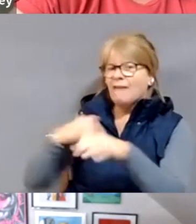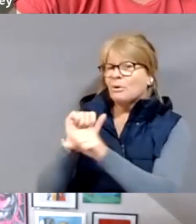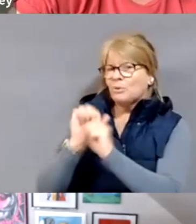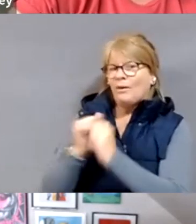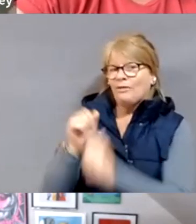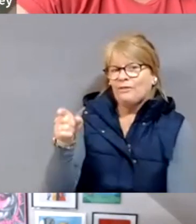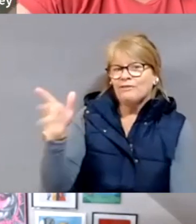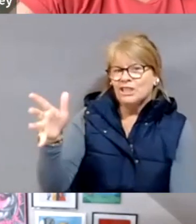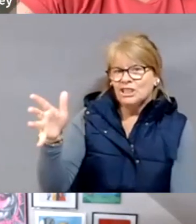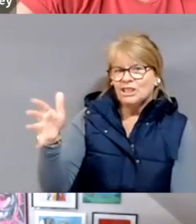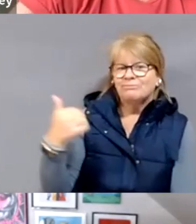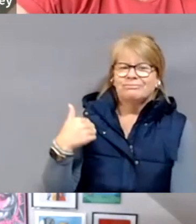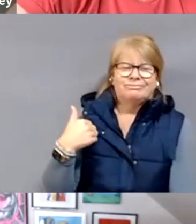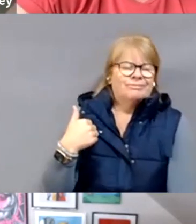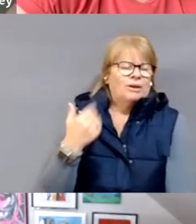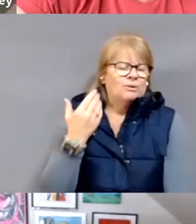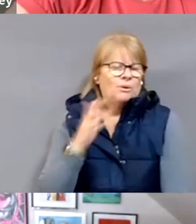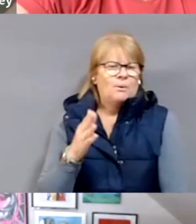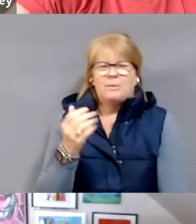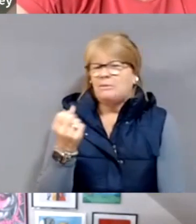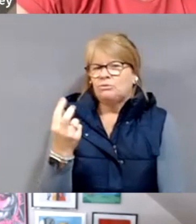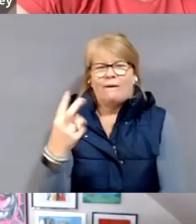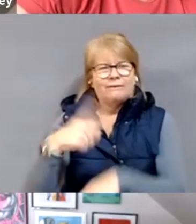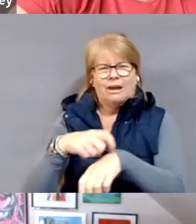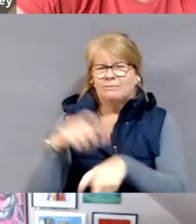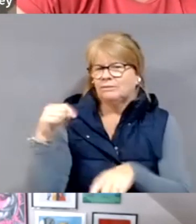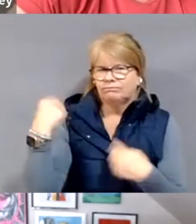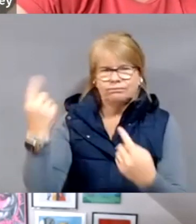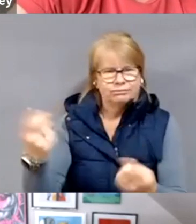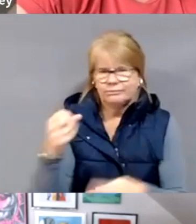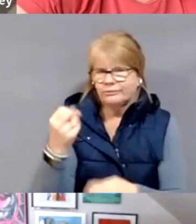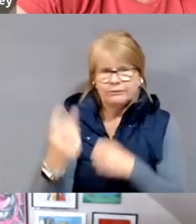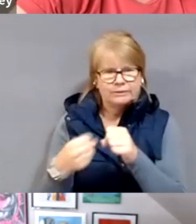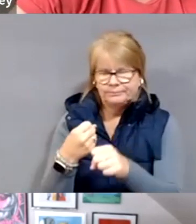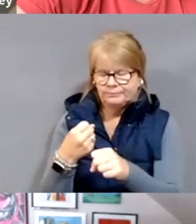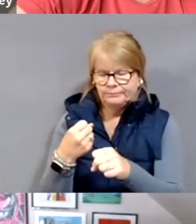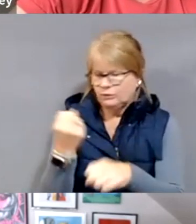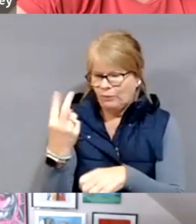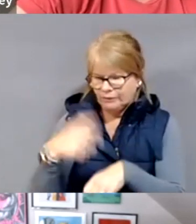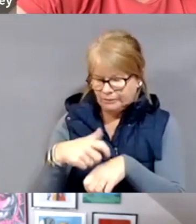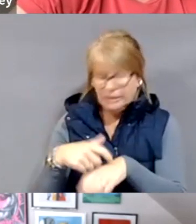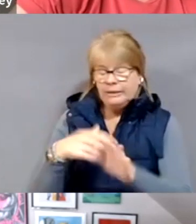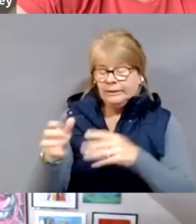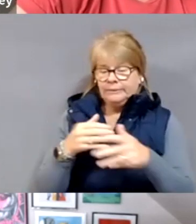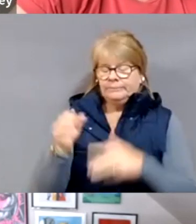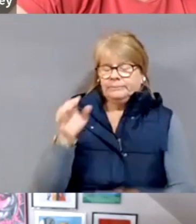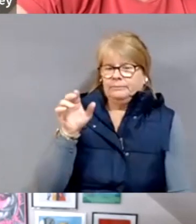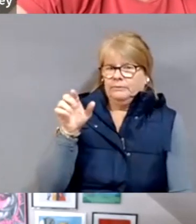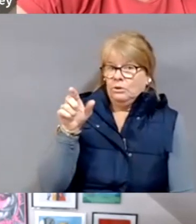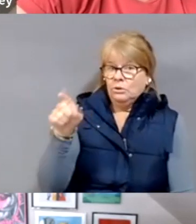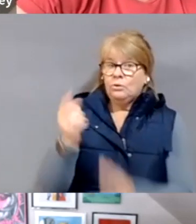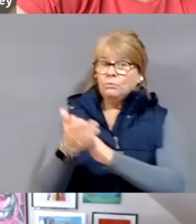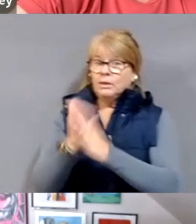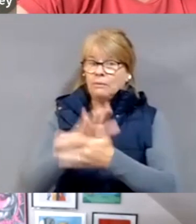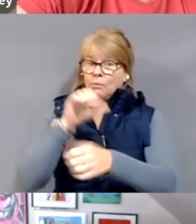like, I don't know, at least a dozen times probably, is that once you begin working